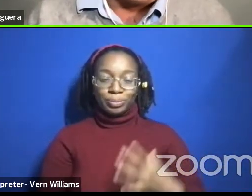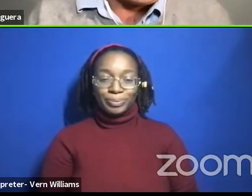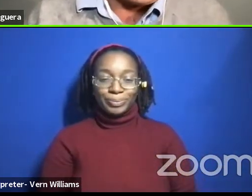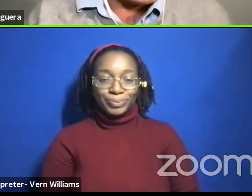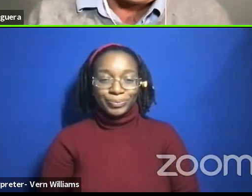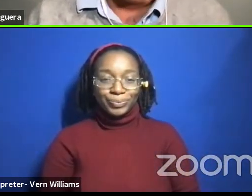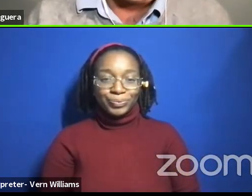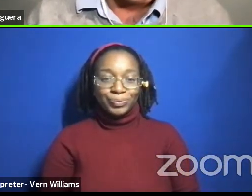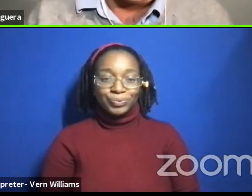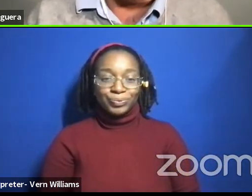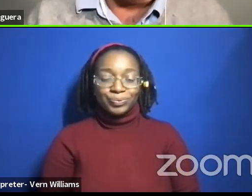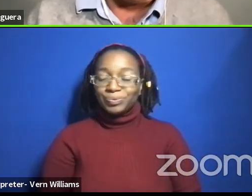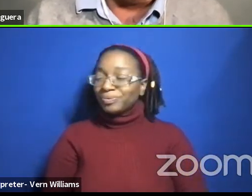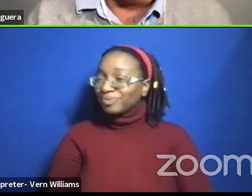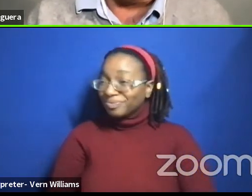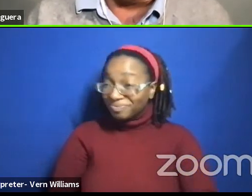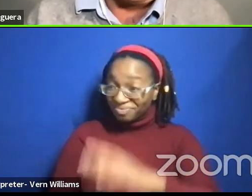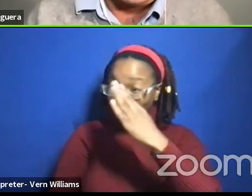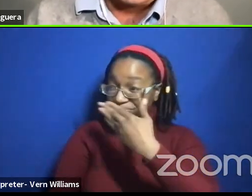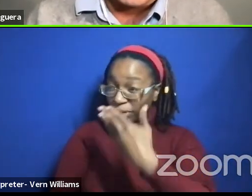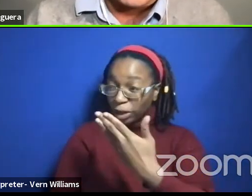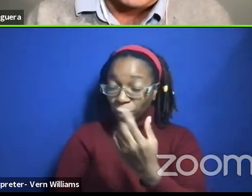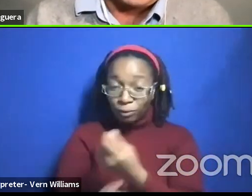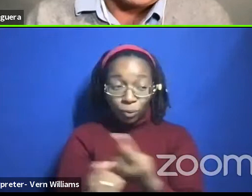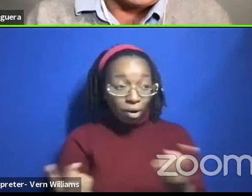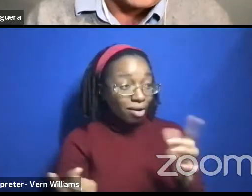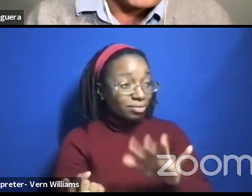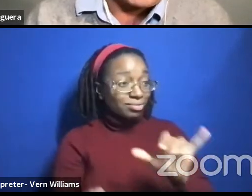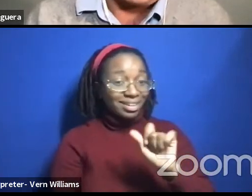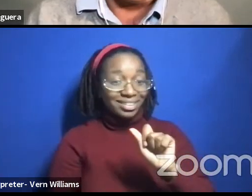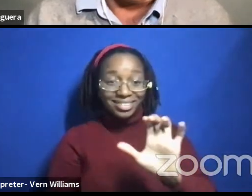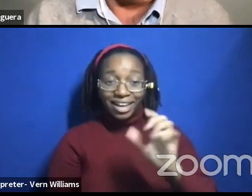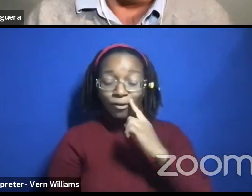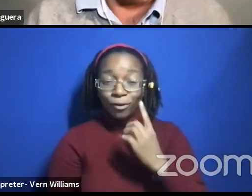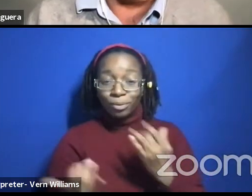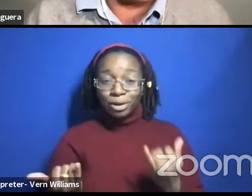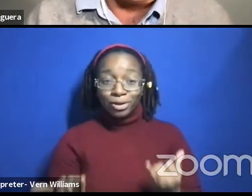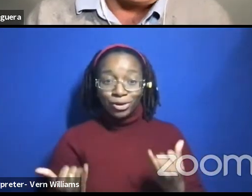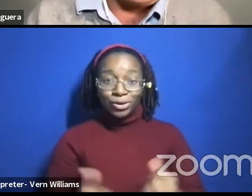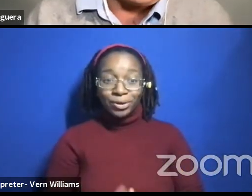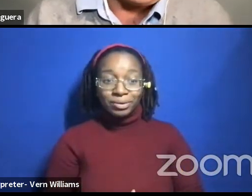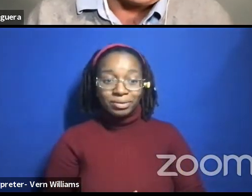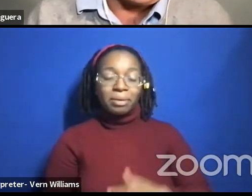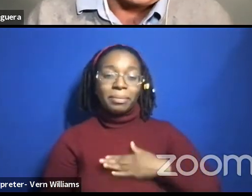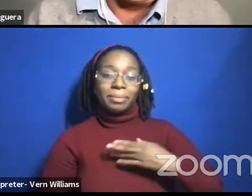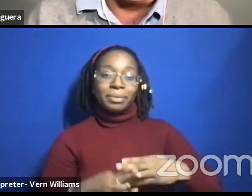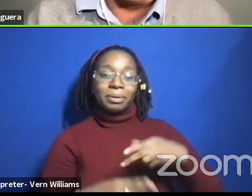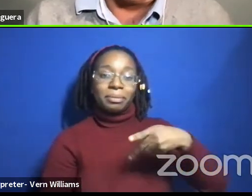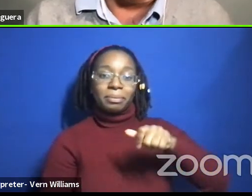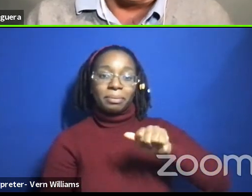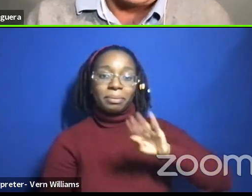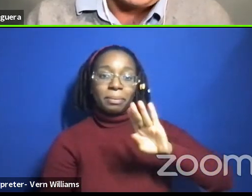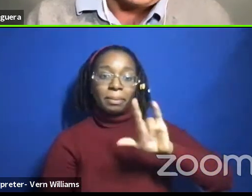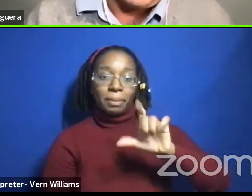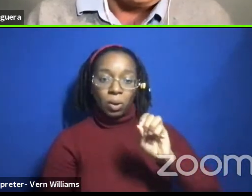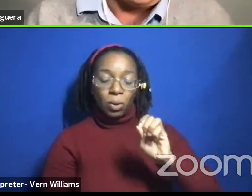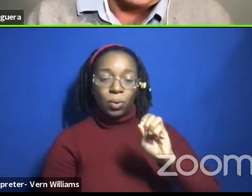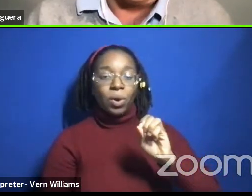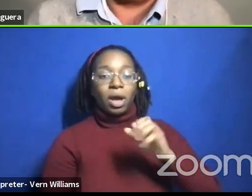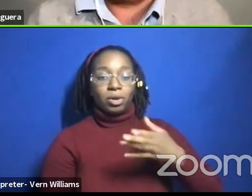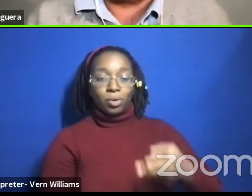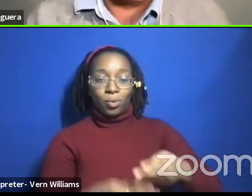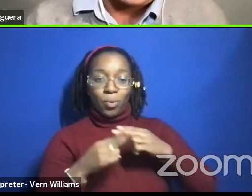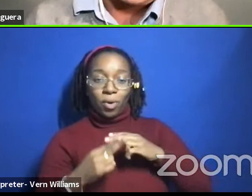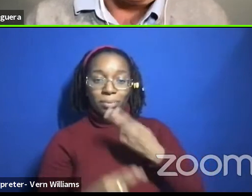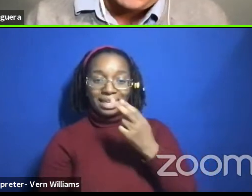Thank you, Isaac, and everyone for having us here. It's a pleasure. I am Pablo Helguera. I go by he, him.